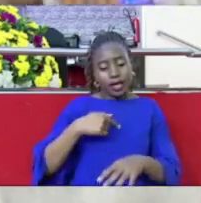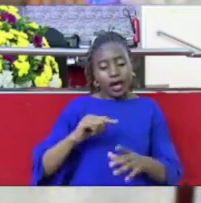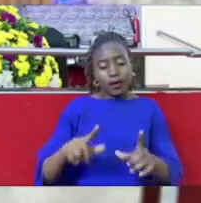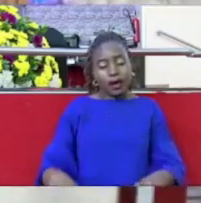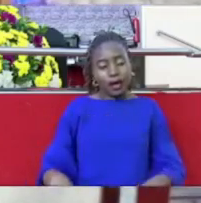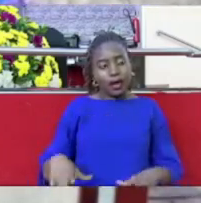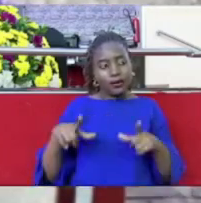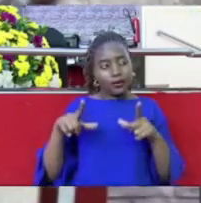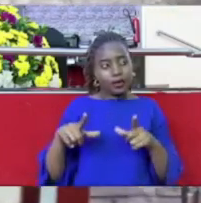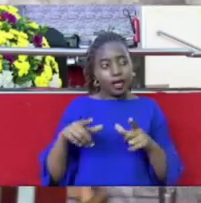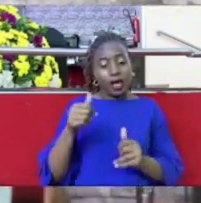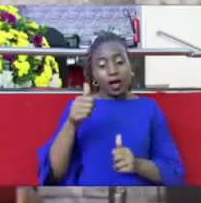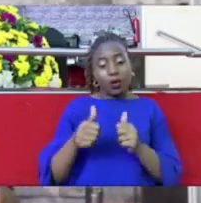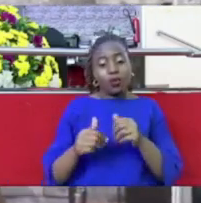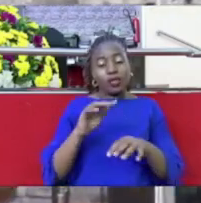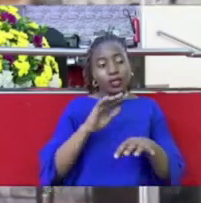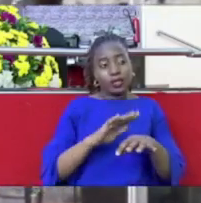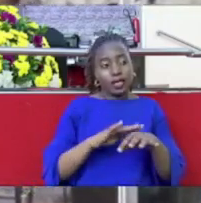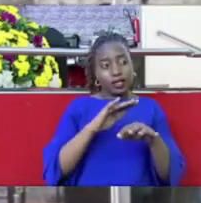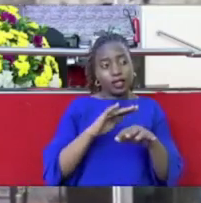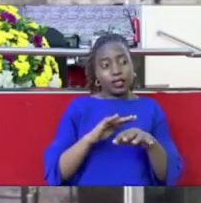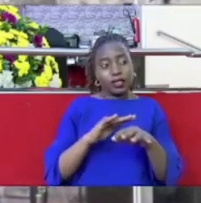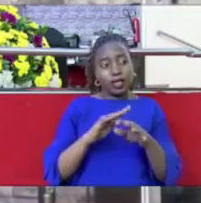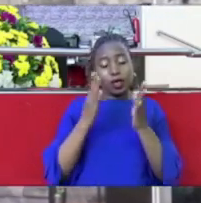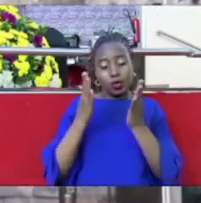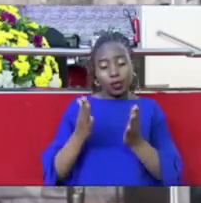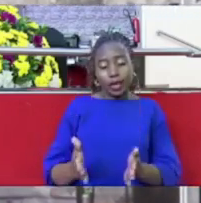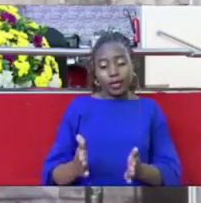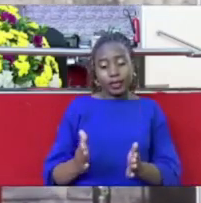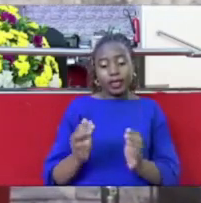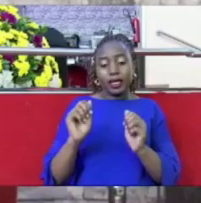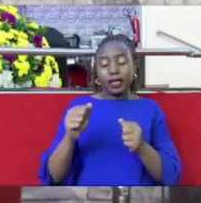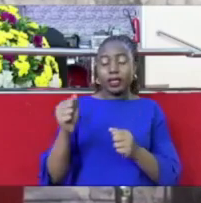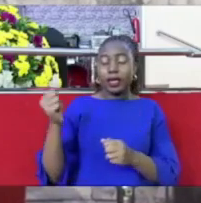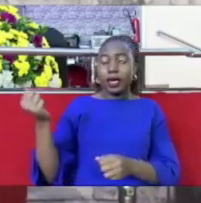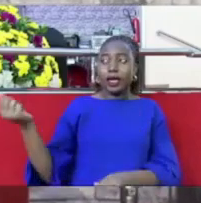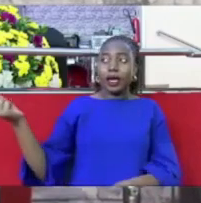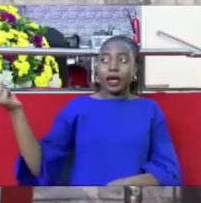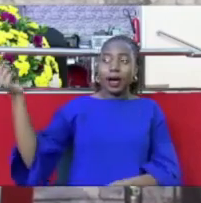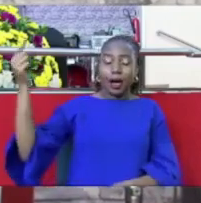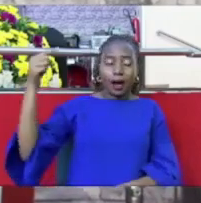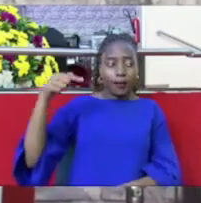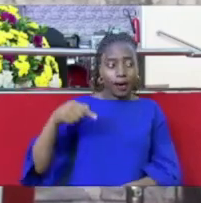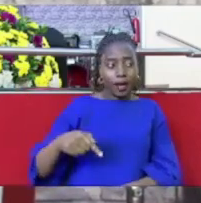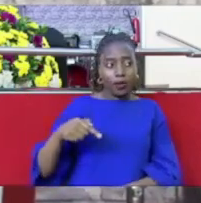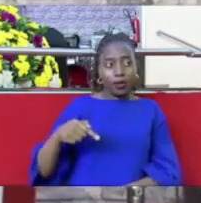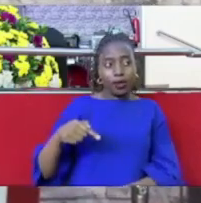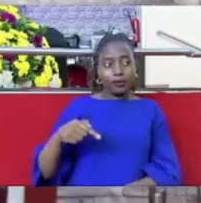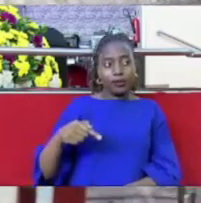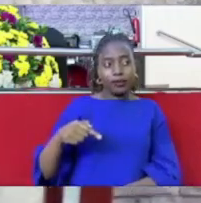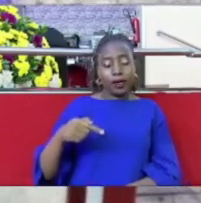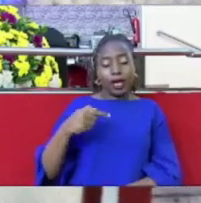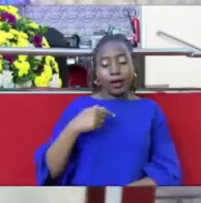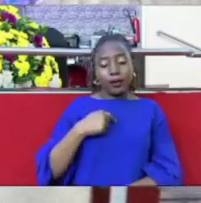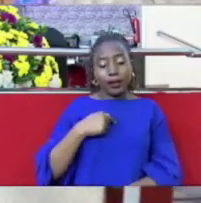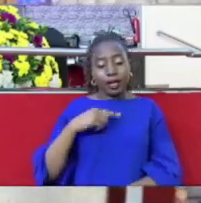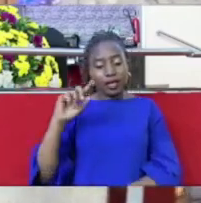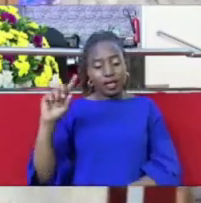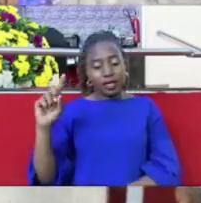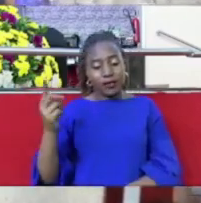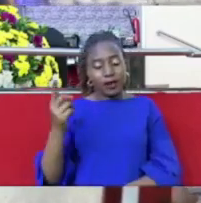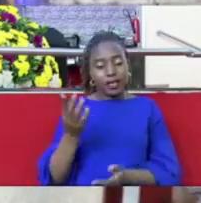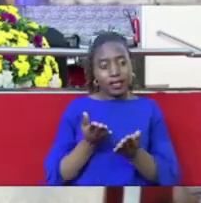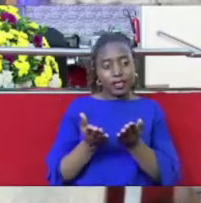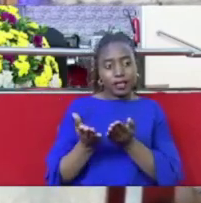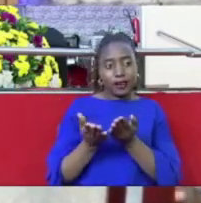yetu, that touches humanity, ambao huguza wanadamu, can come down, uje hapa chini. I was staying in the first service and I want to repeat the